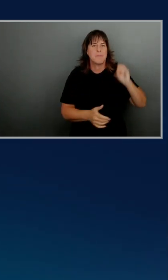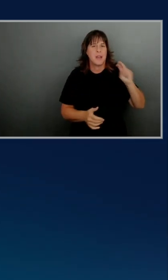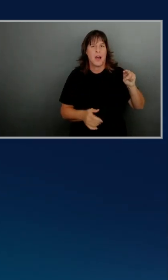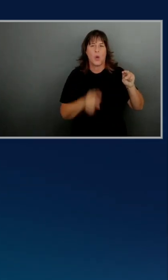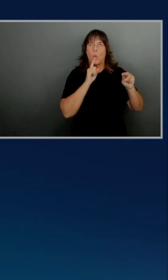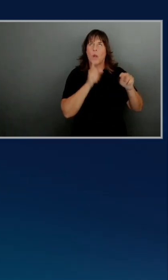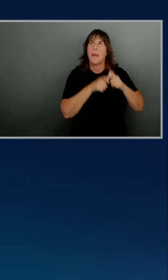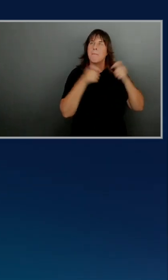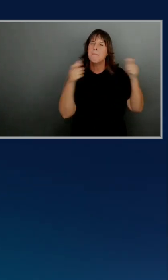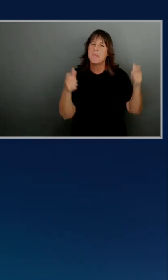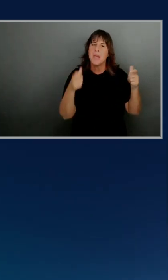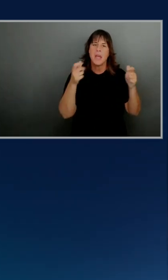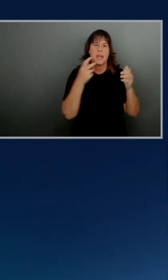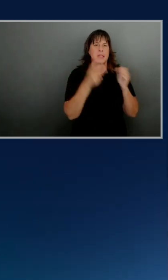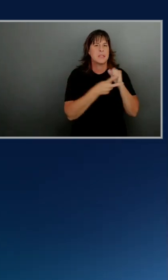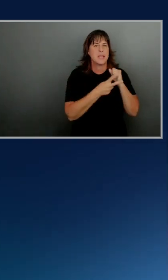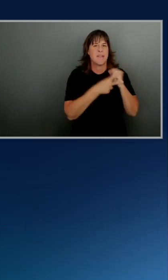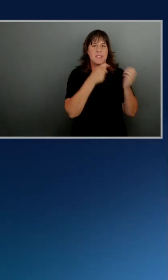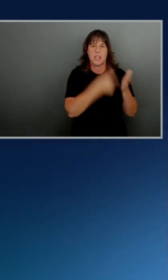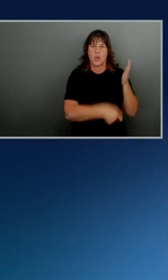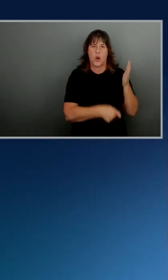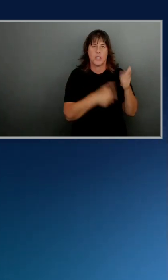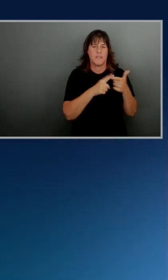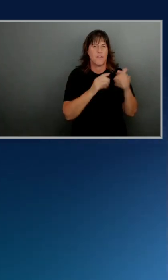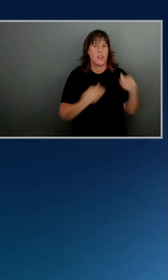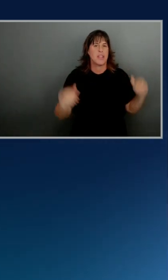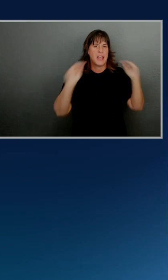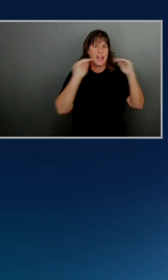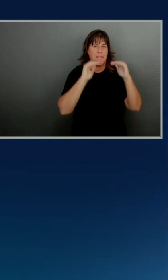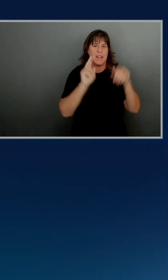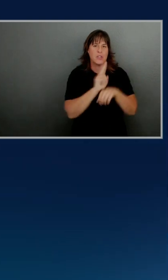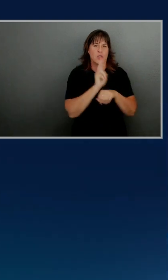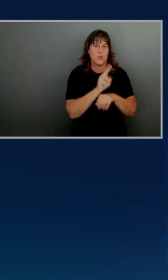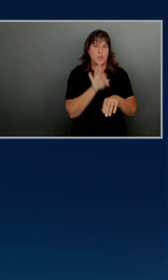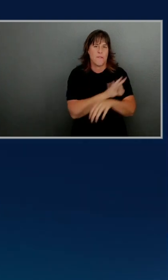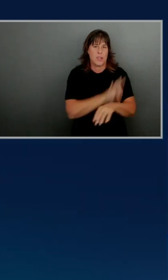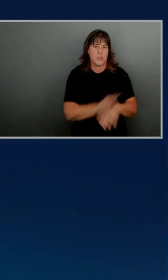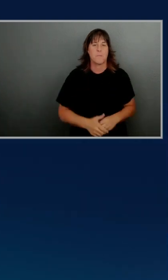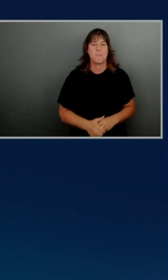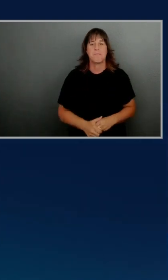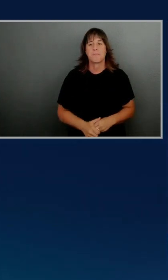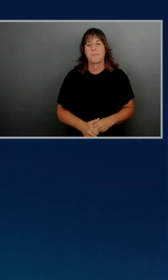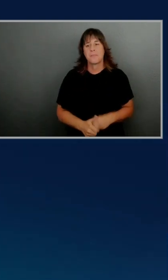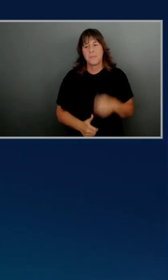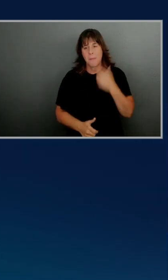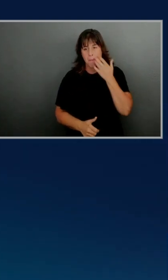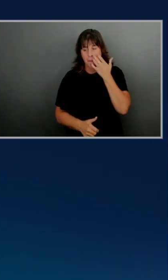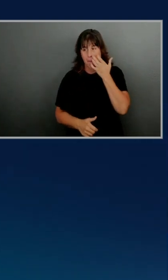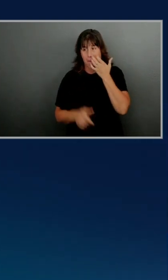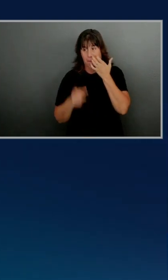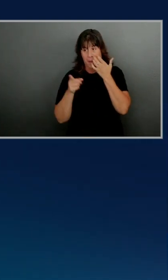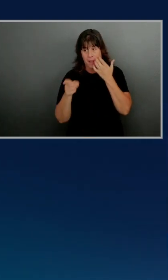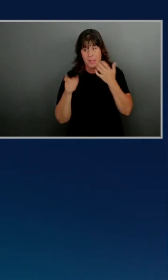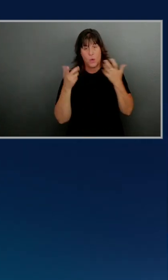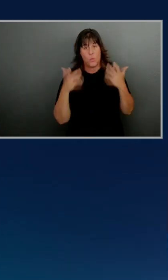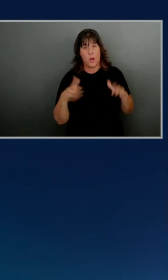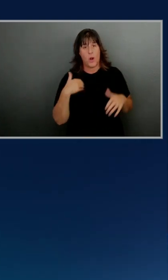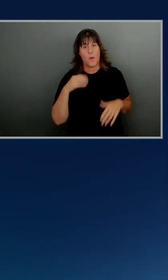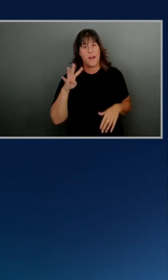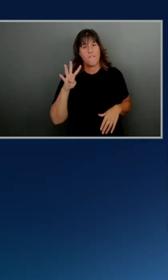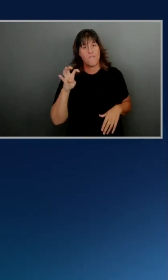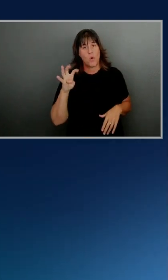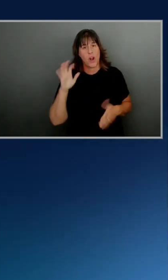big cost savings for the advanced user feature, right? And as you can see here, we're already on the